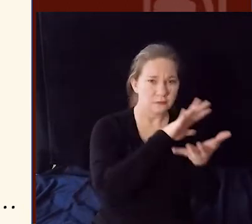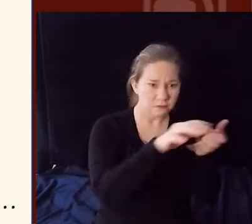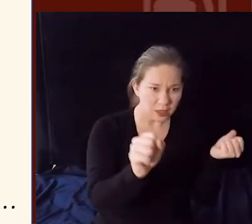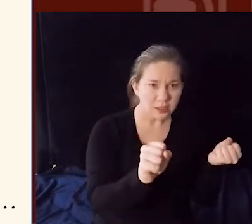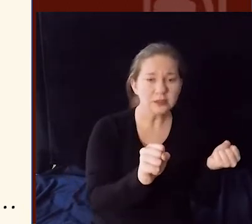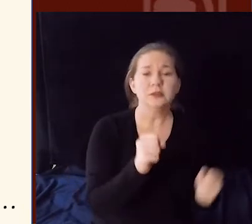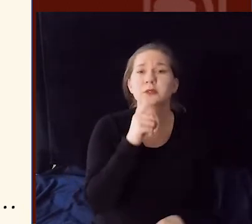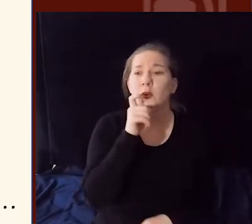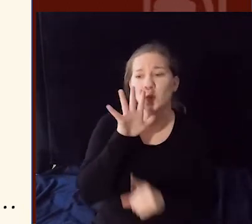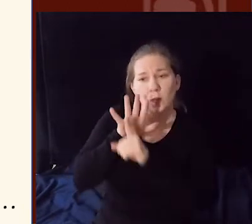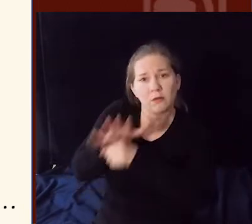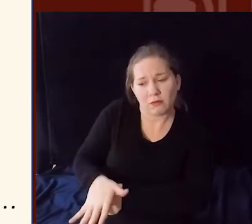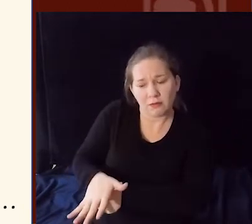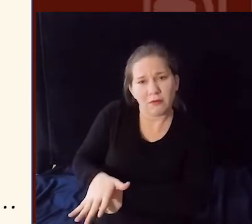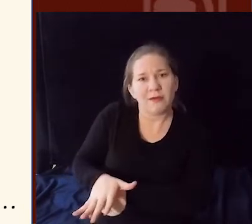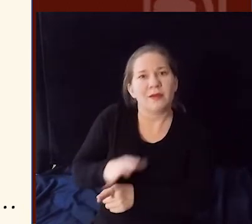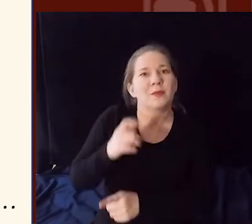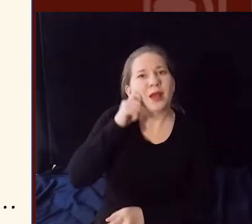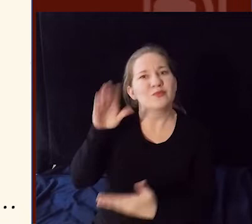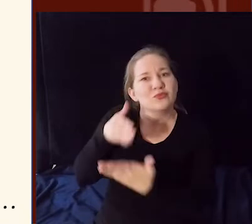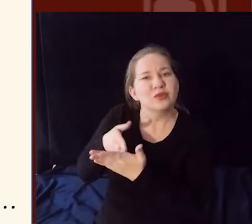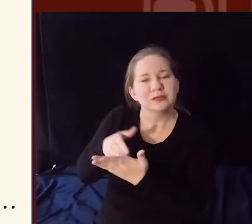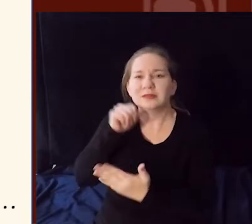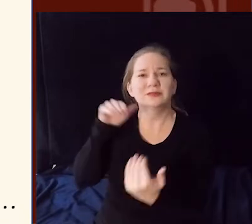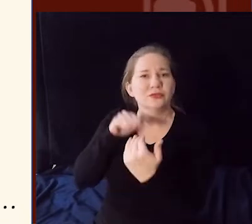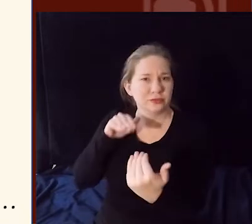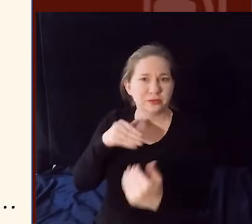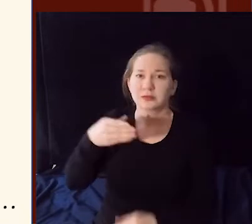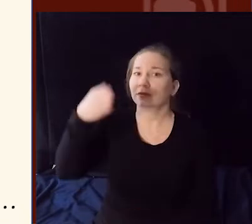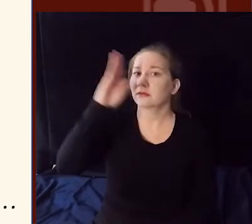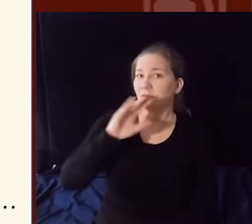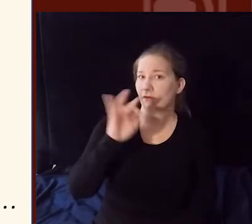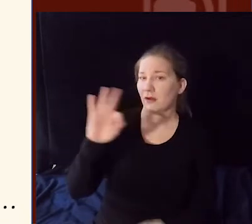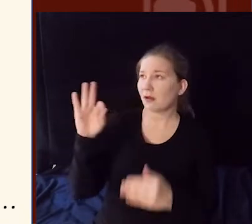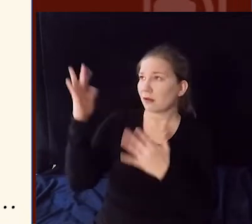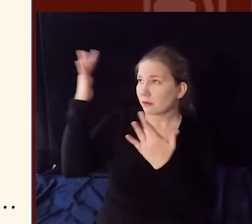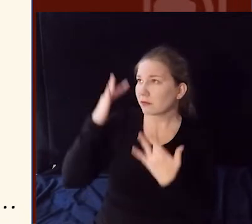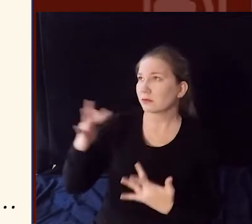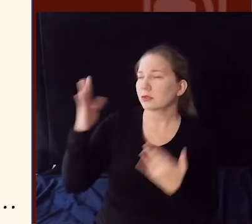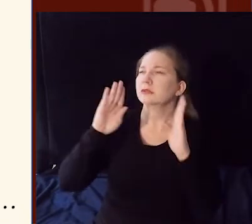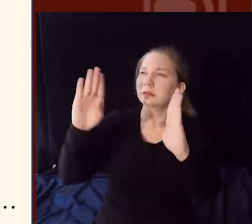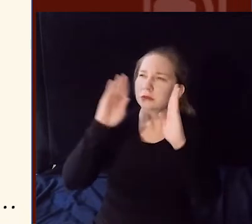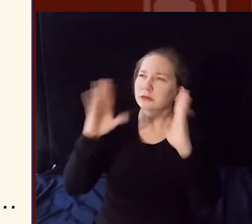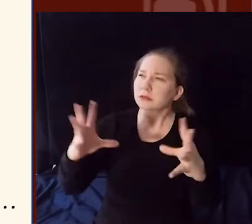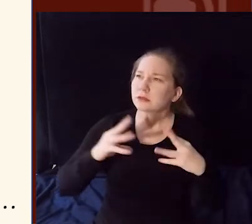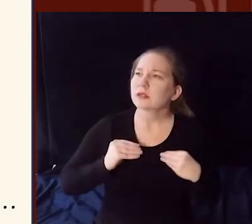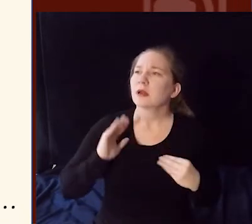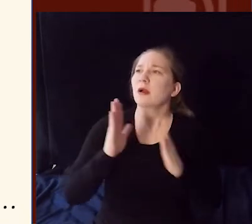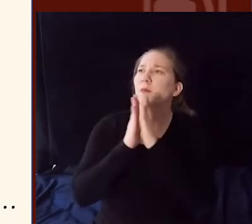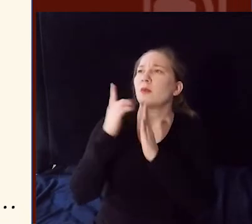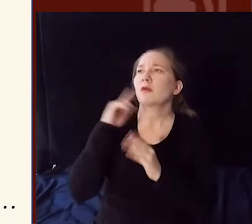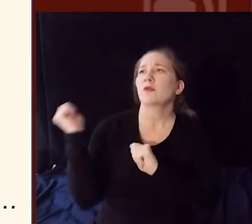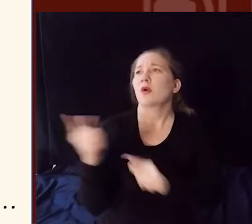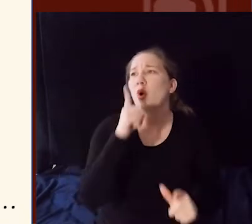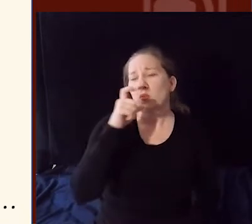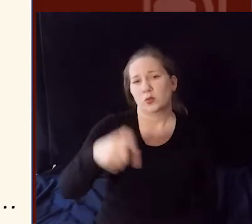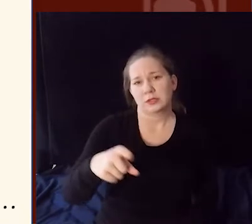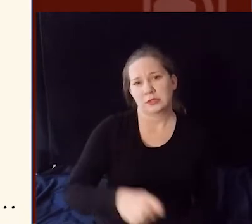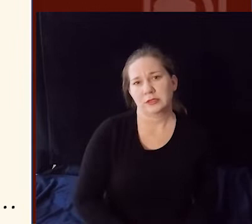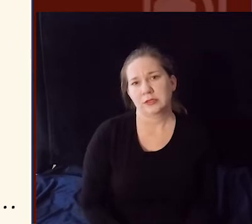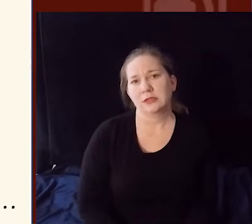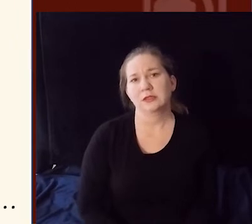or injustice. God of mercy, hear our prayers for all who are in need.